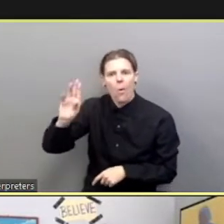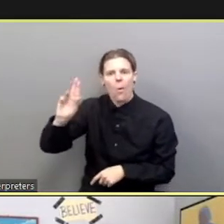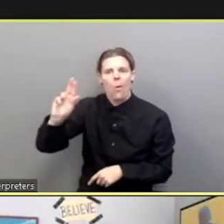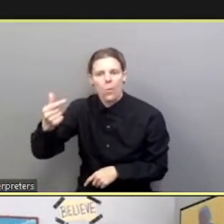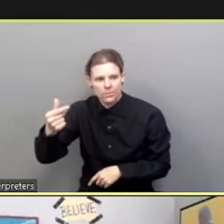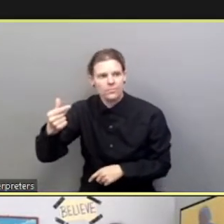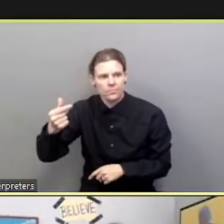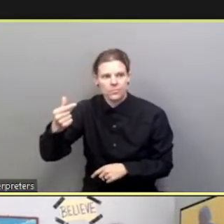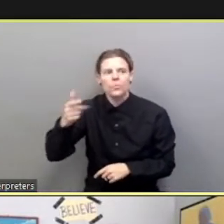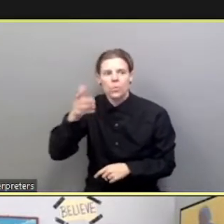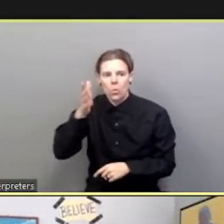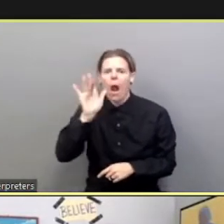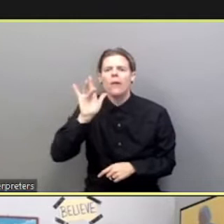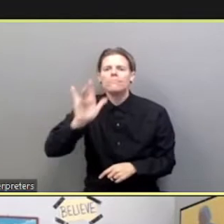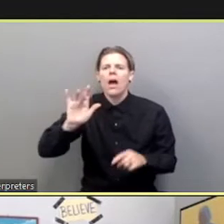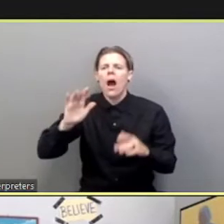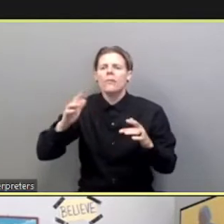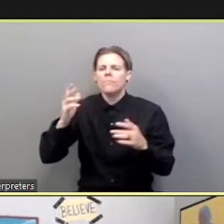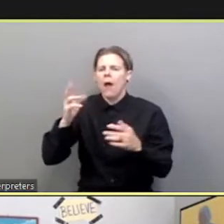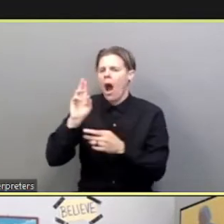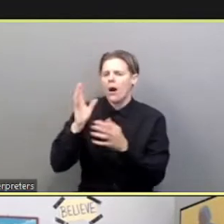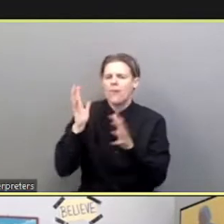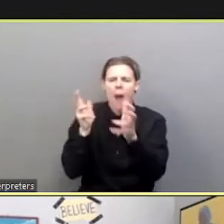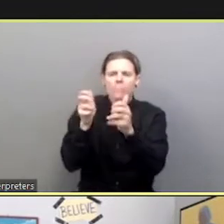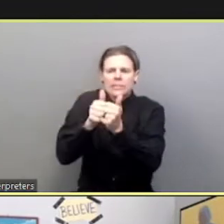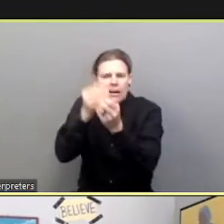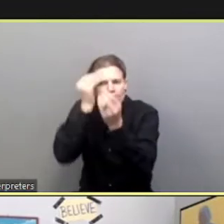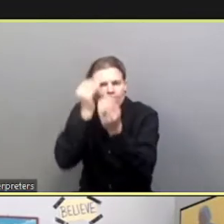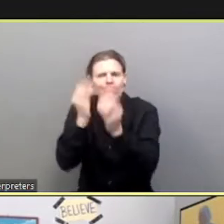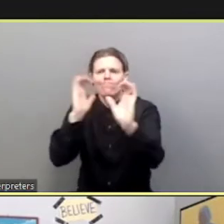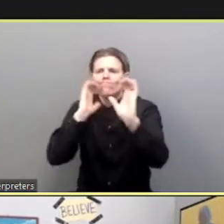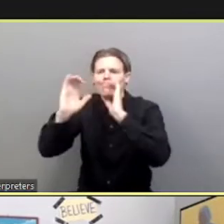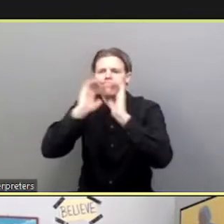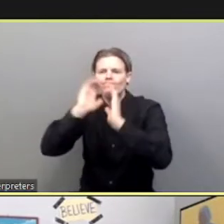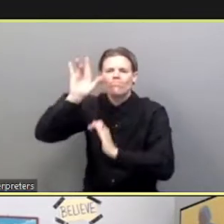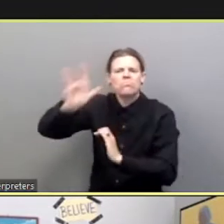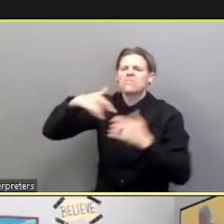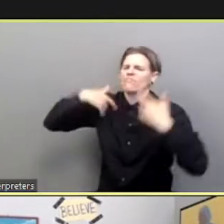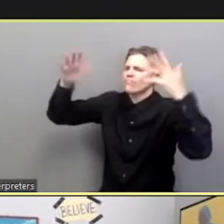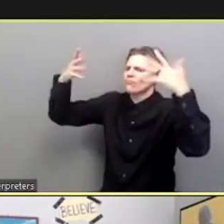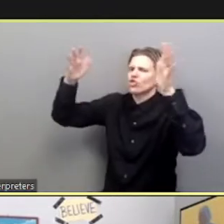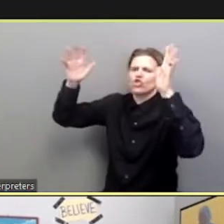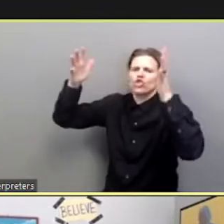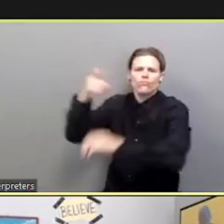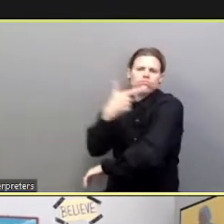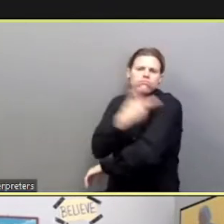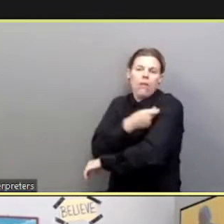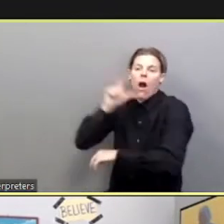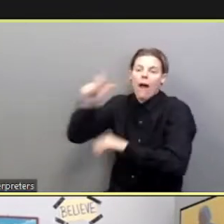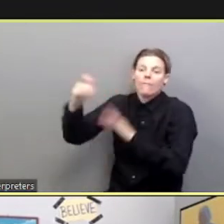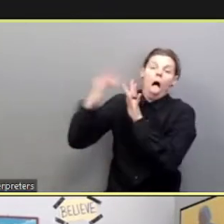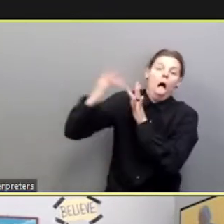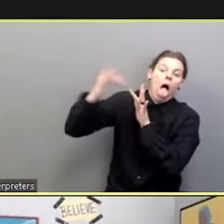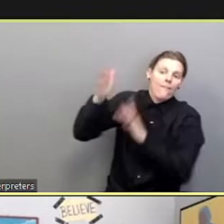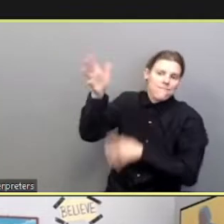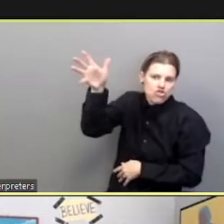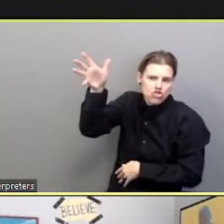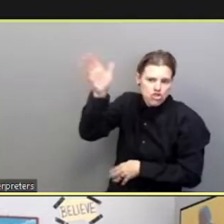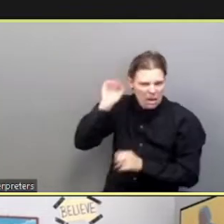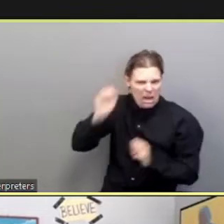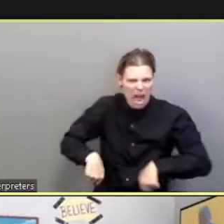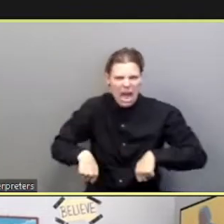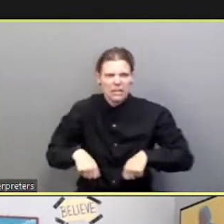you know, you got the 3 vaccines, and then we won't text you anymore. So this is just a little tip for those of you who